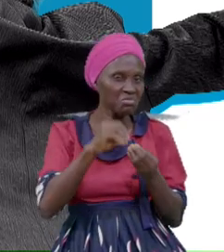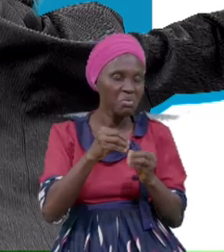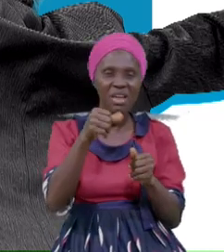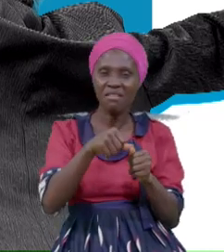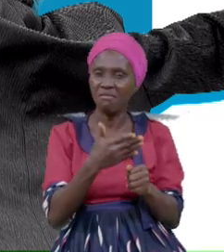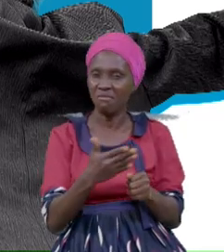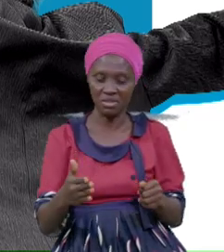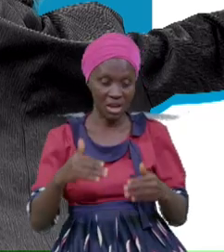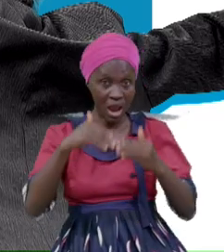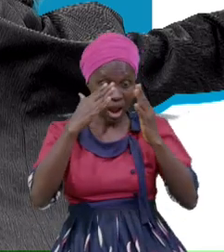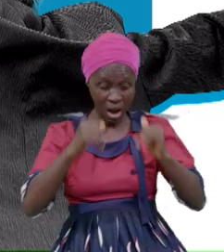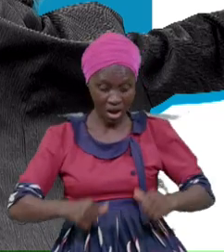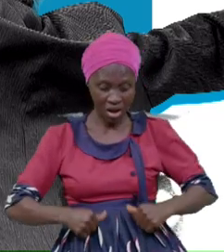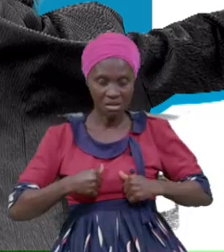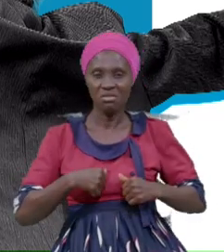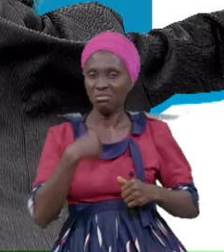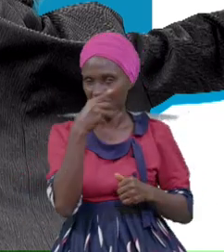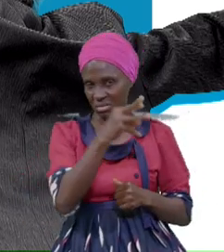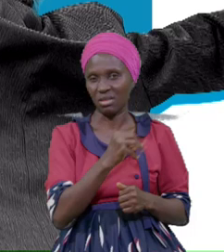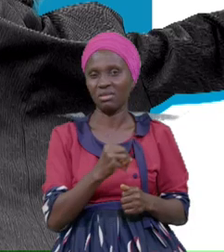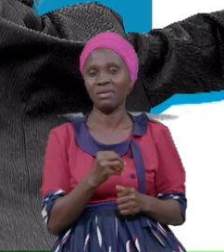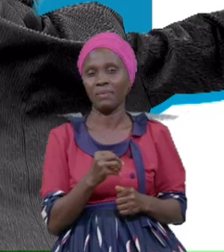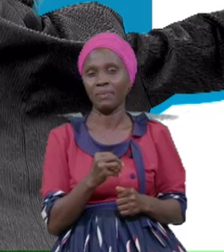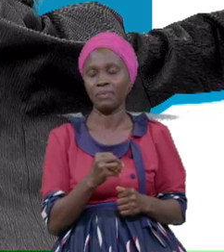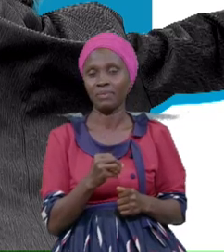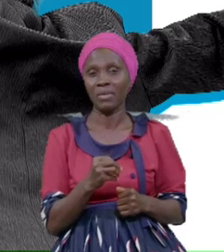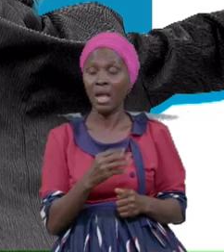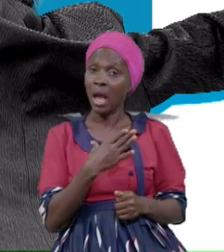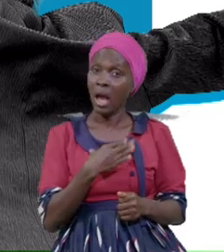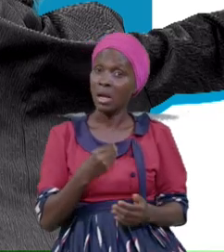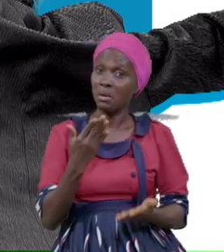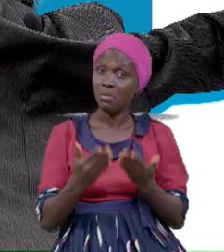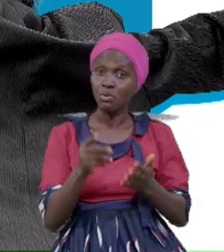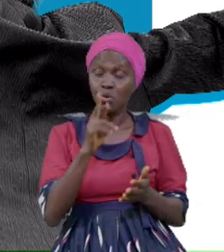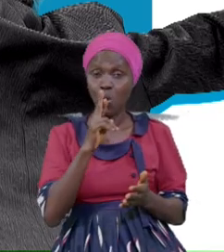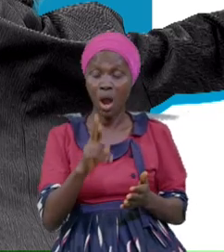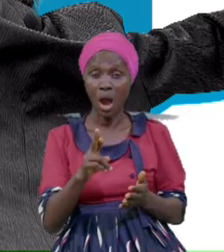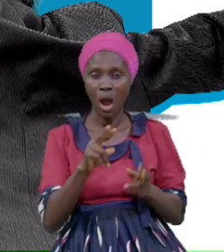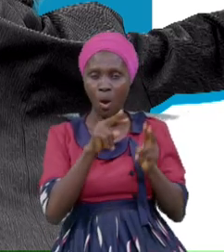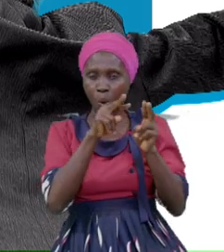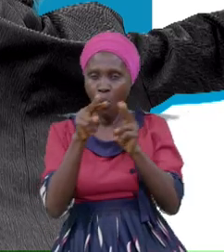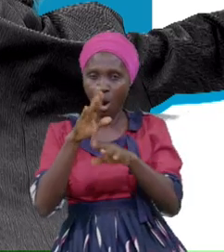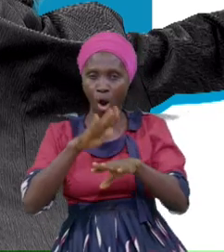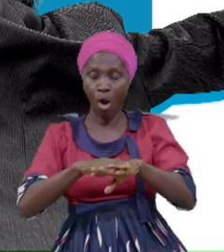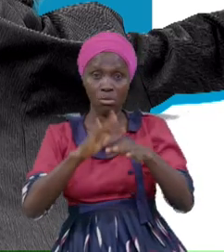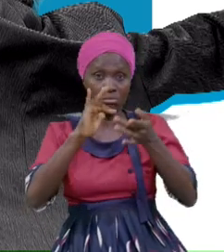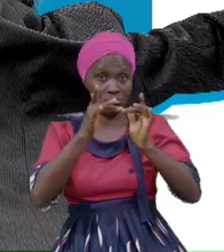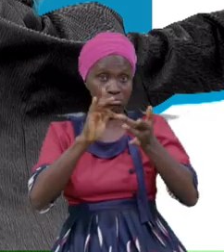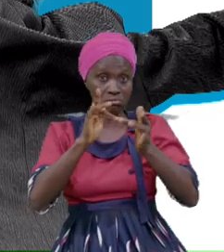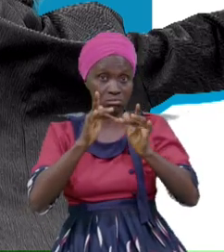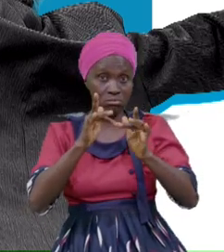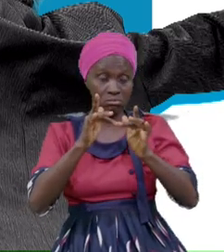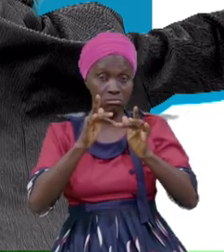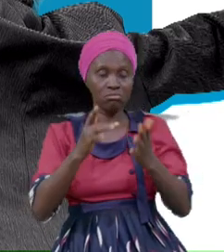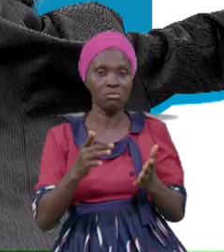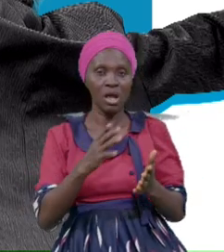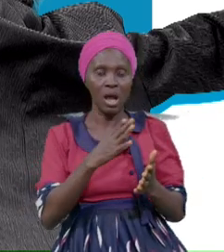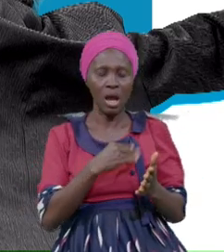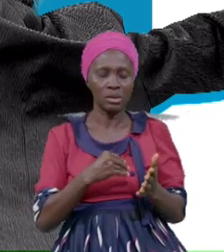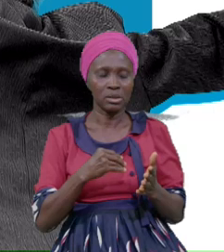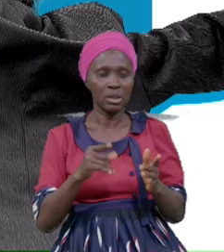And if you are watching online and you gave your life to Christ after the pastor's